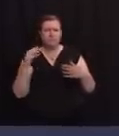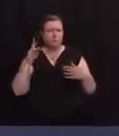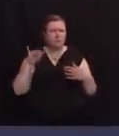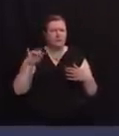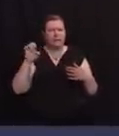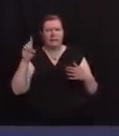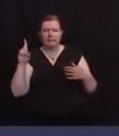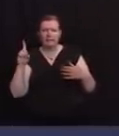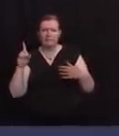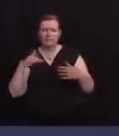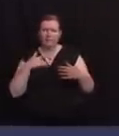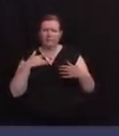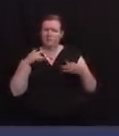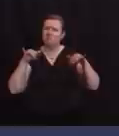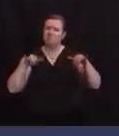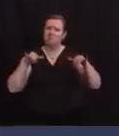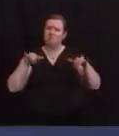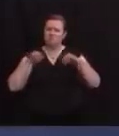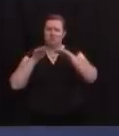for a little bit of a period?